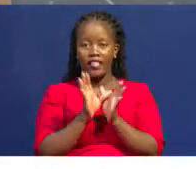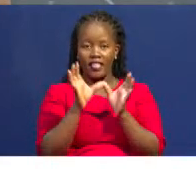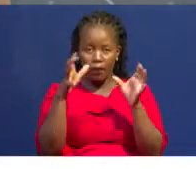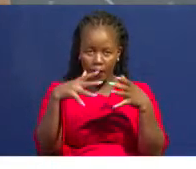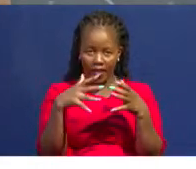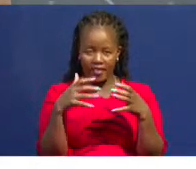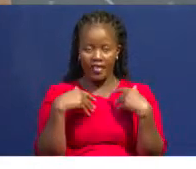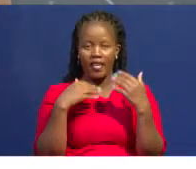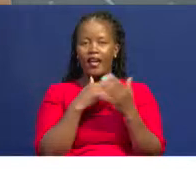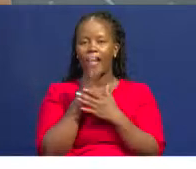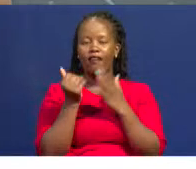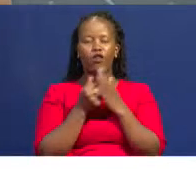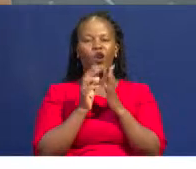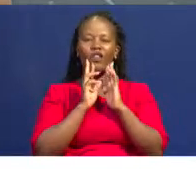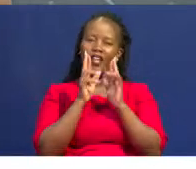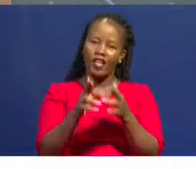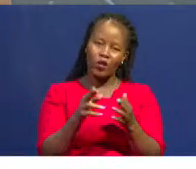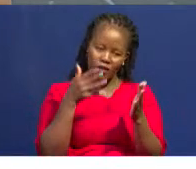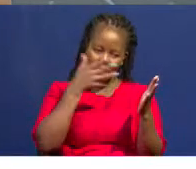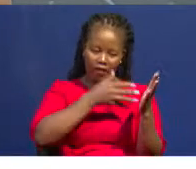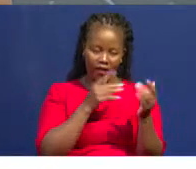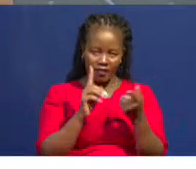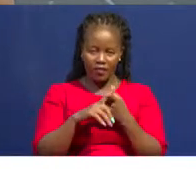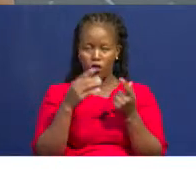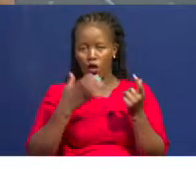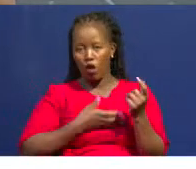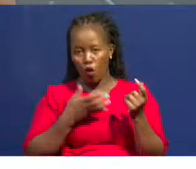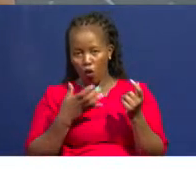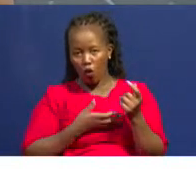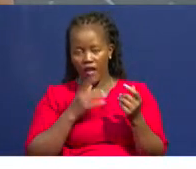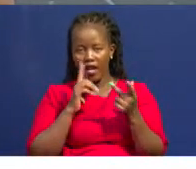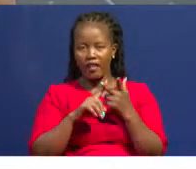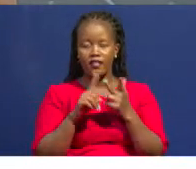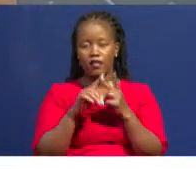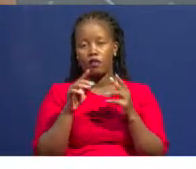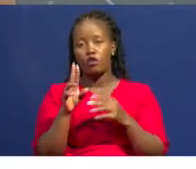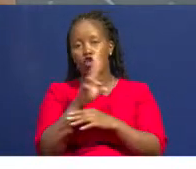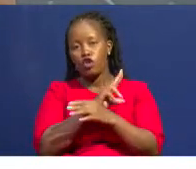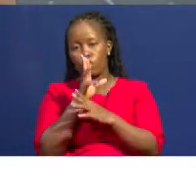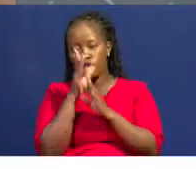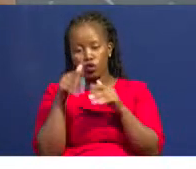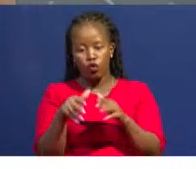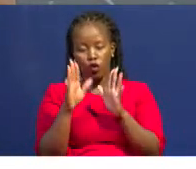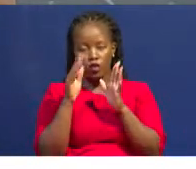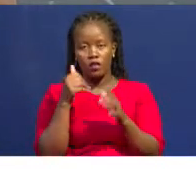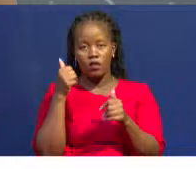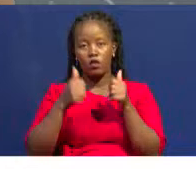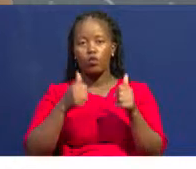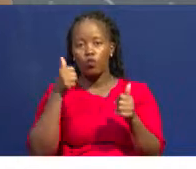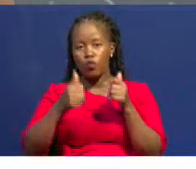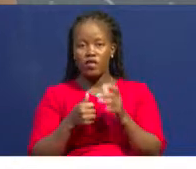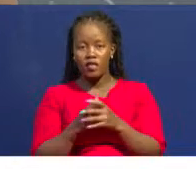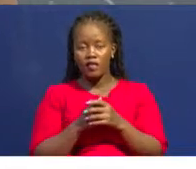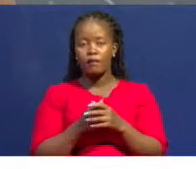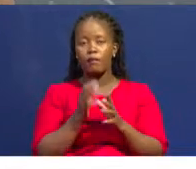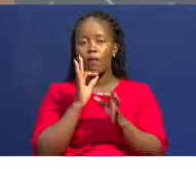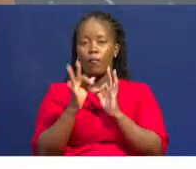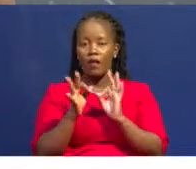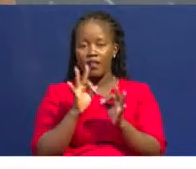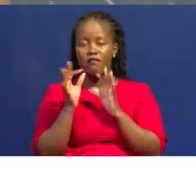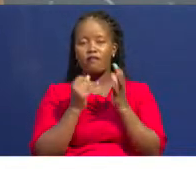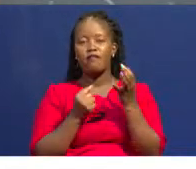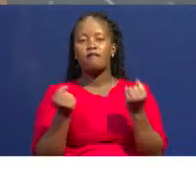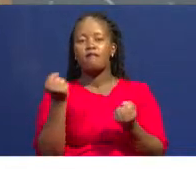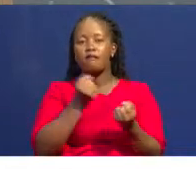records. The owner, the applying of that route, whether that vehicle was in hire or